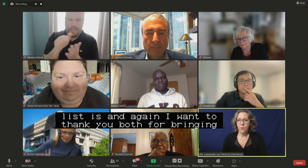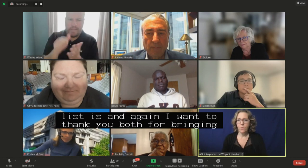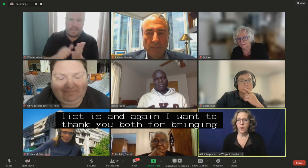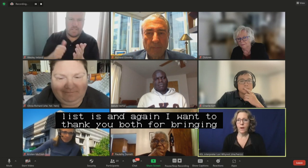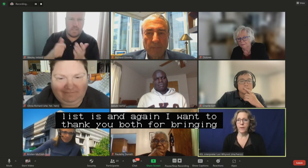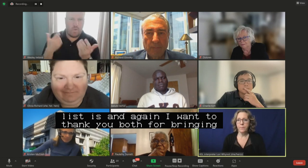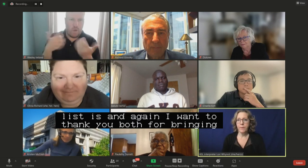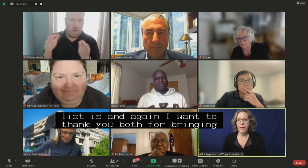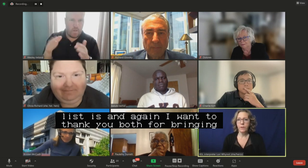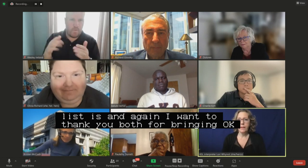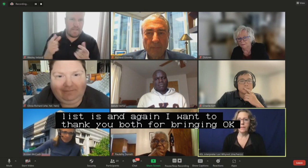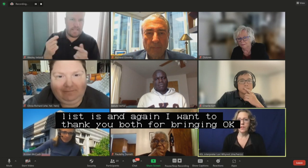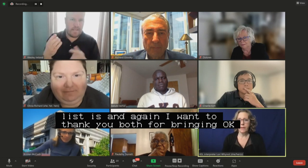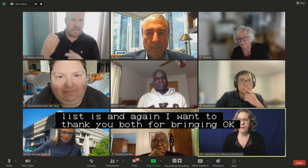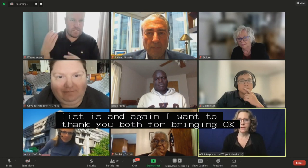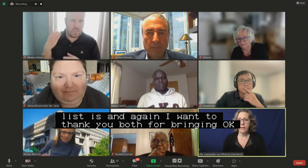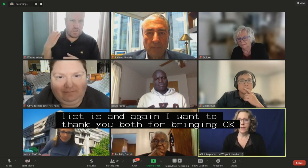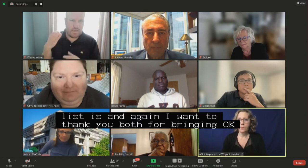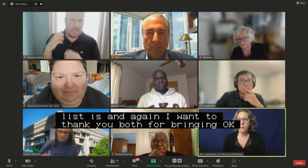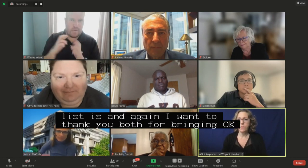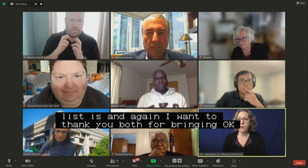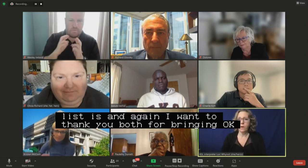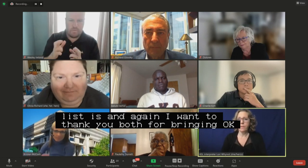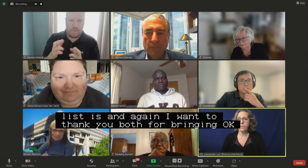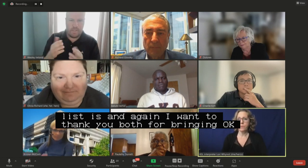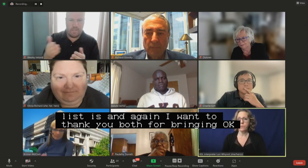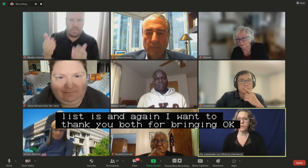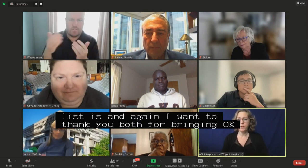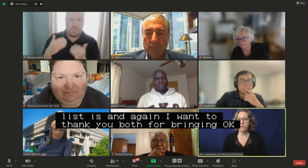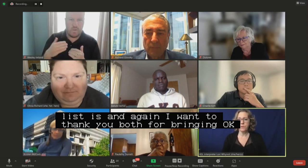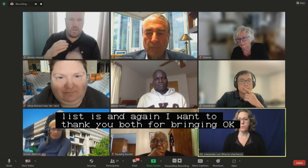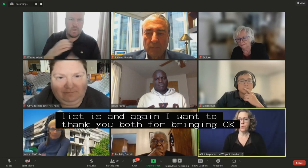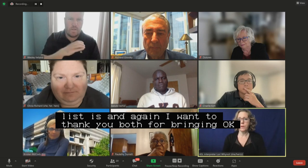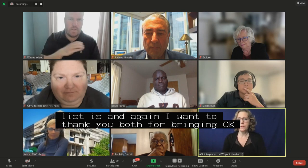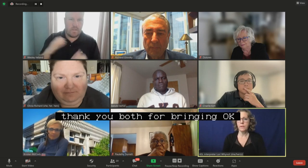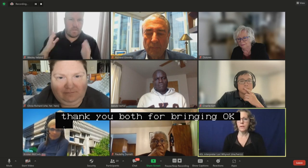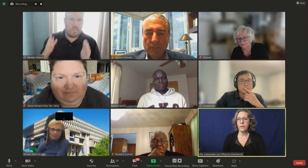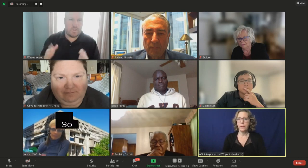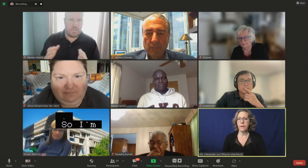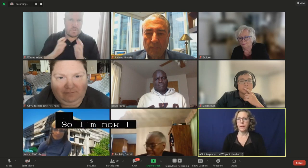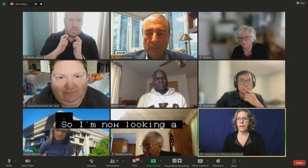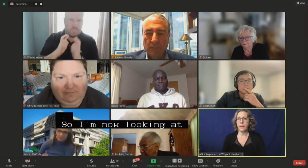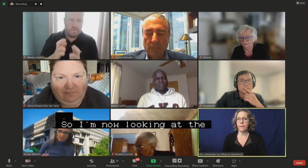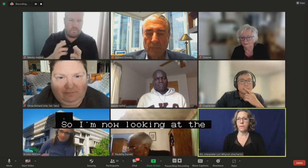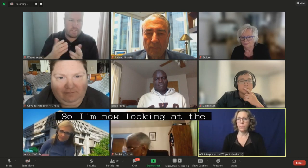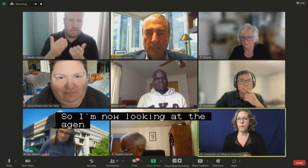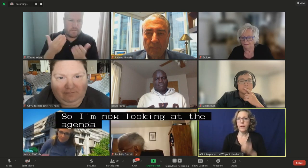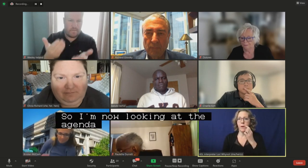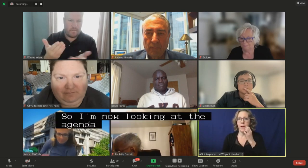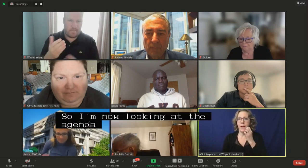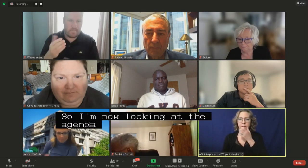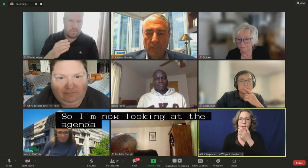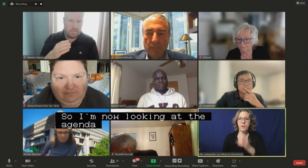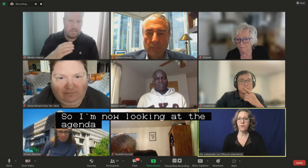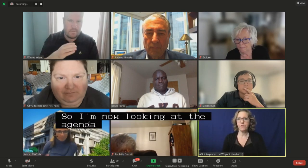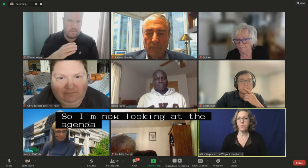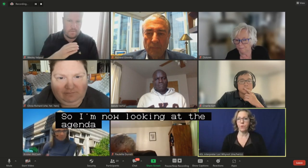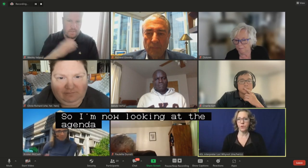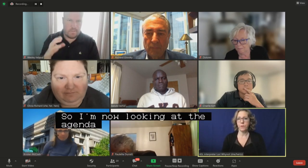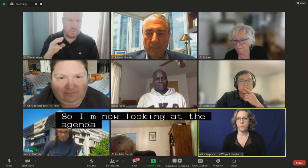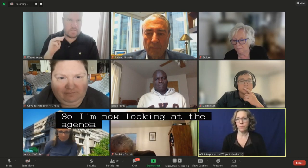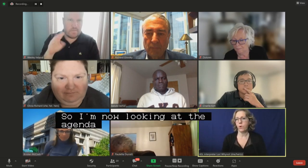So I'm now looking at the agenda, and we've gone through the chair's report, and we're now at the